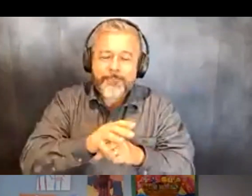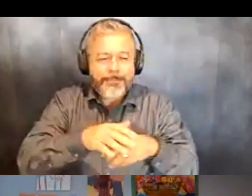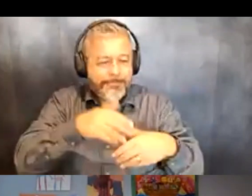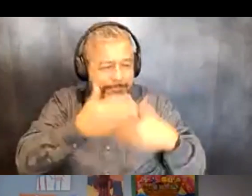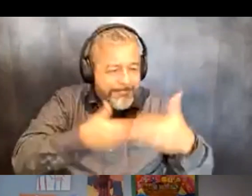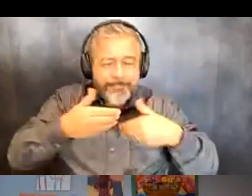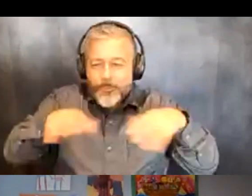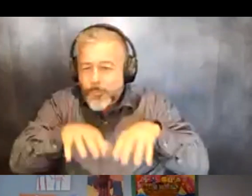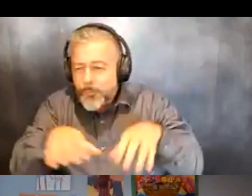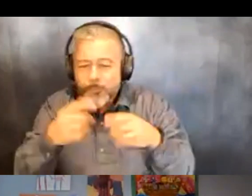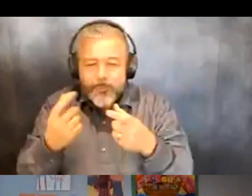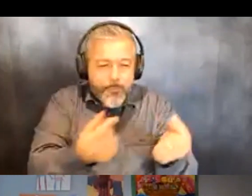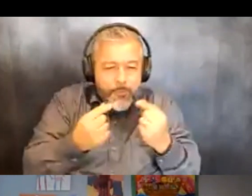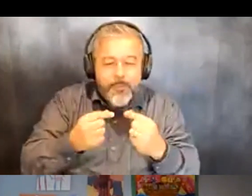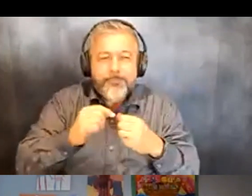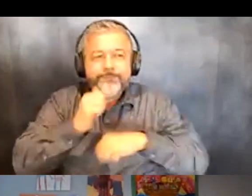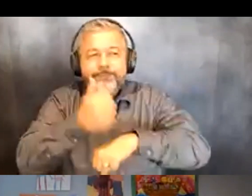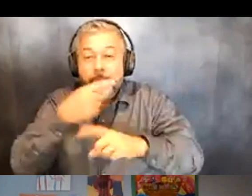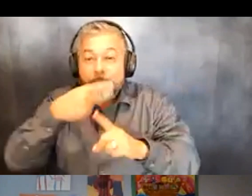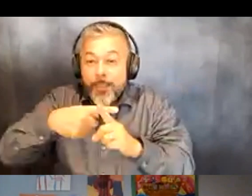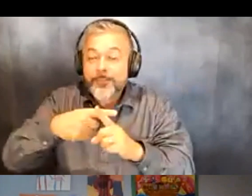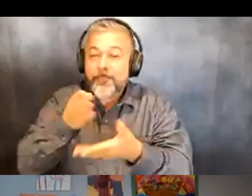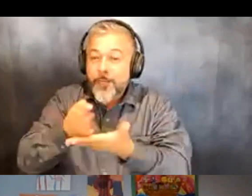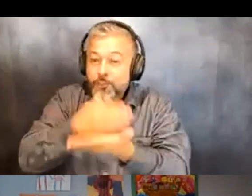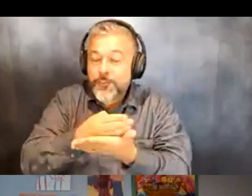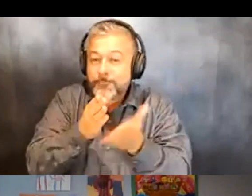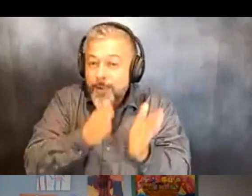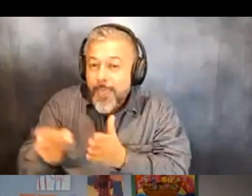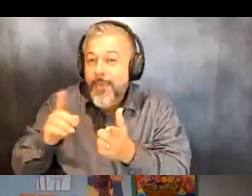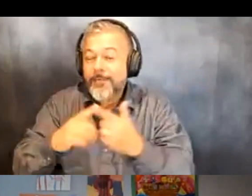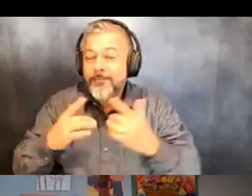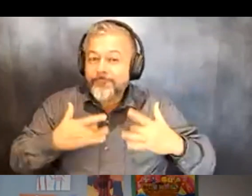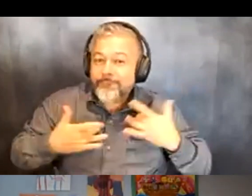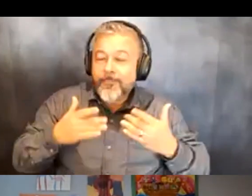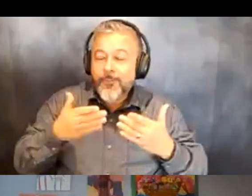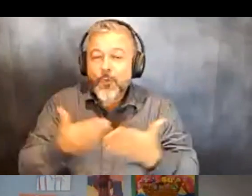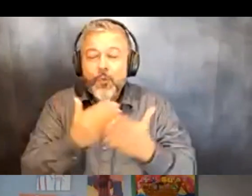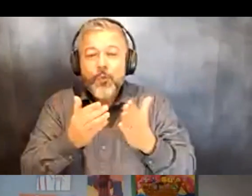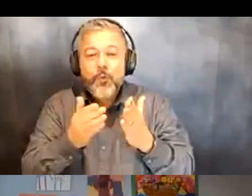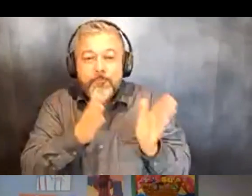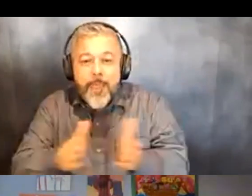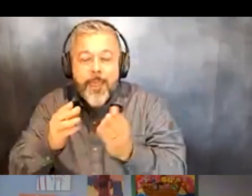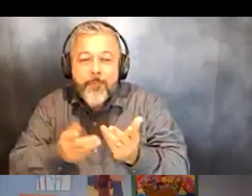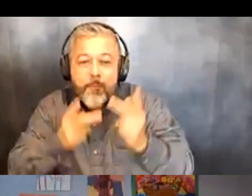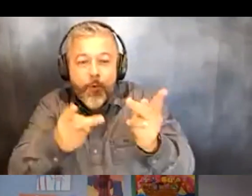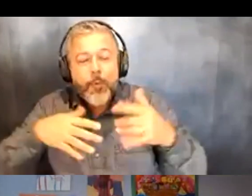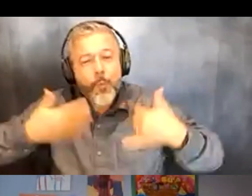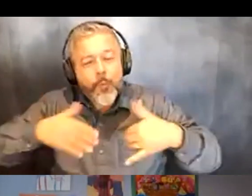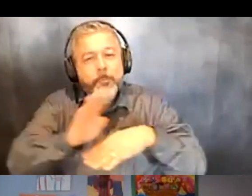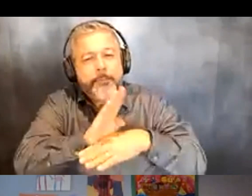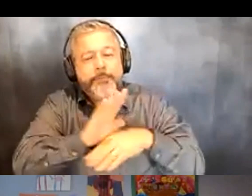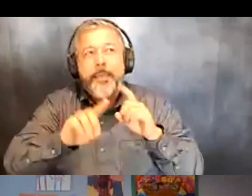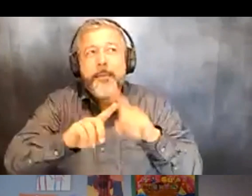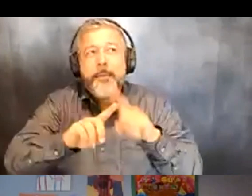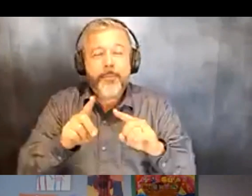implementing exciting budget plans and new programs and proposals. But I can't believe it's nearly been